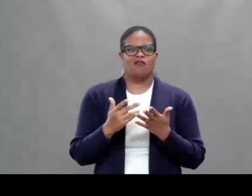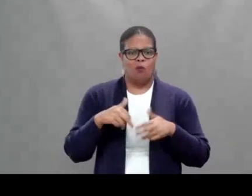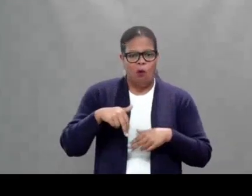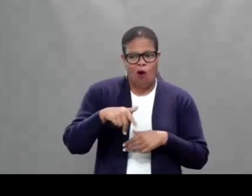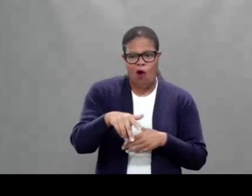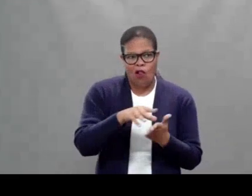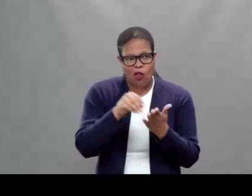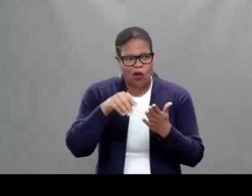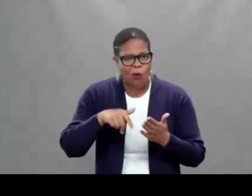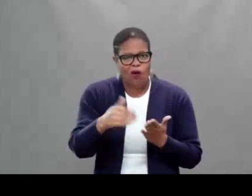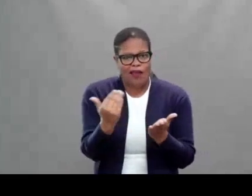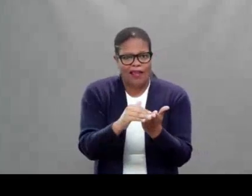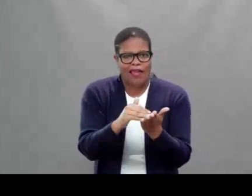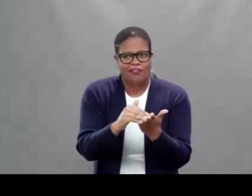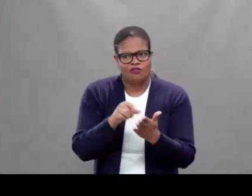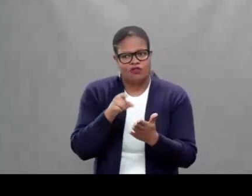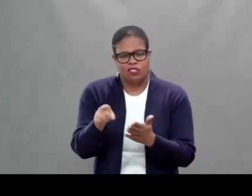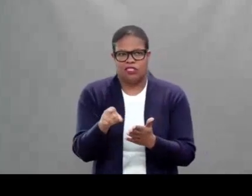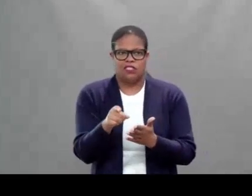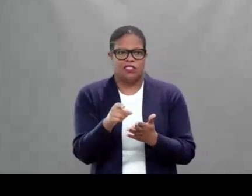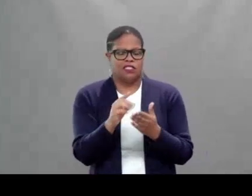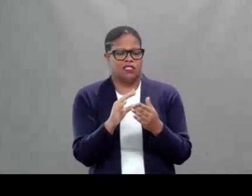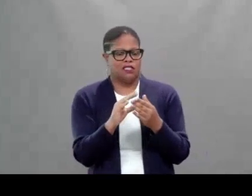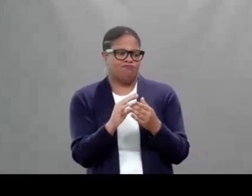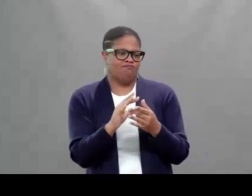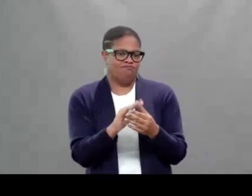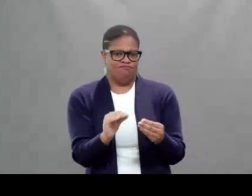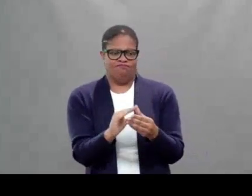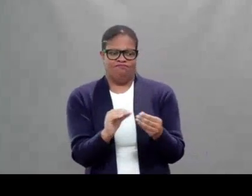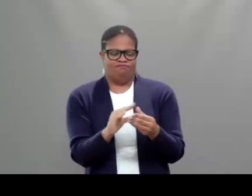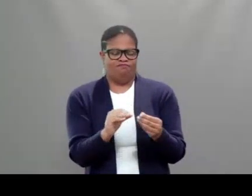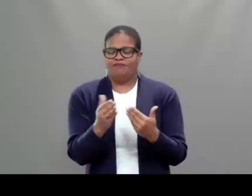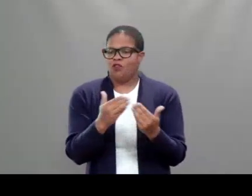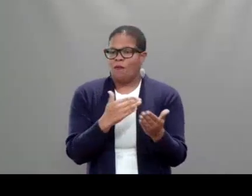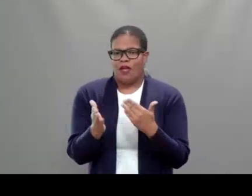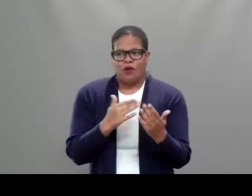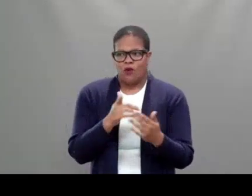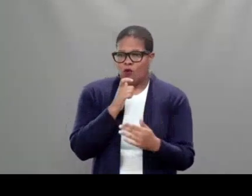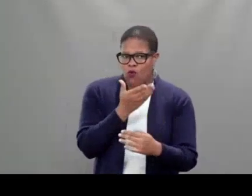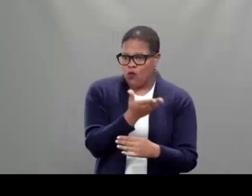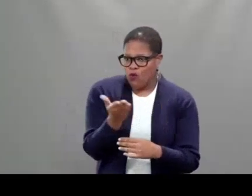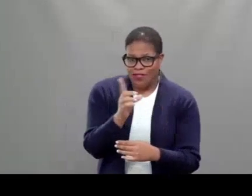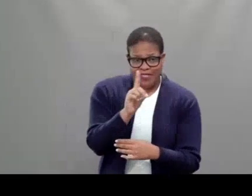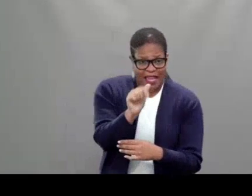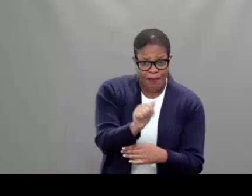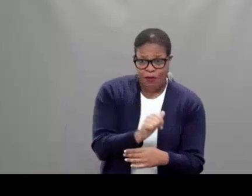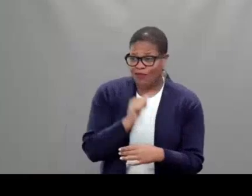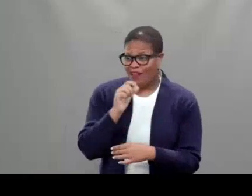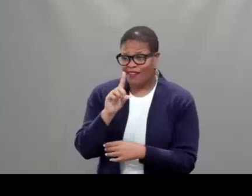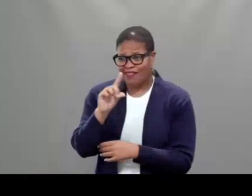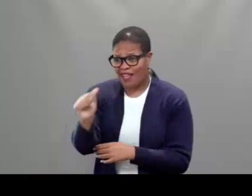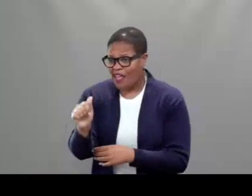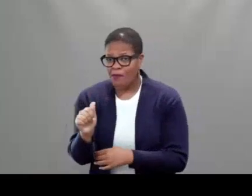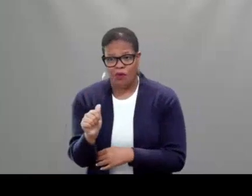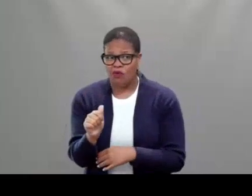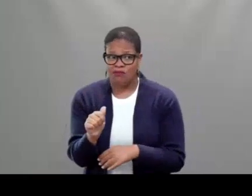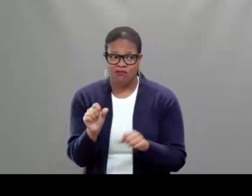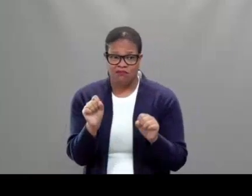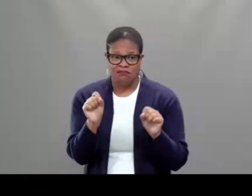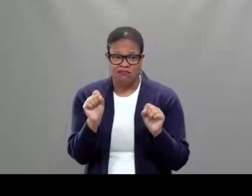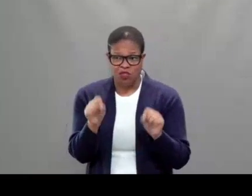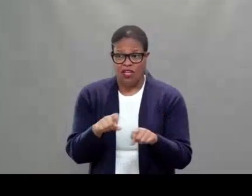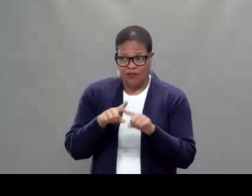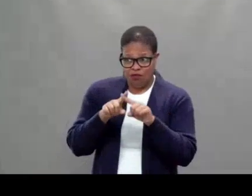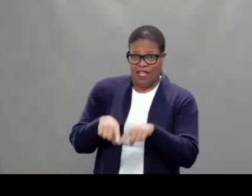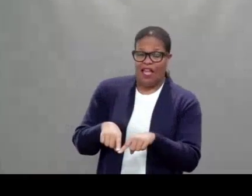very eloquently about, the fact that no matter who you are, disabled or not, you may have to